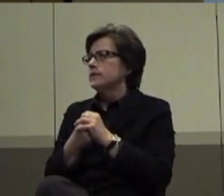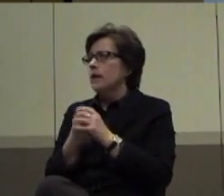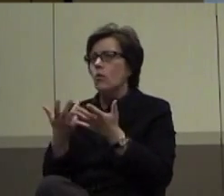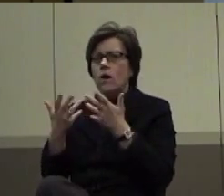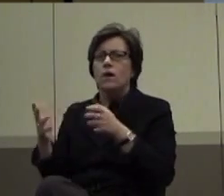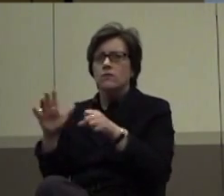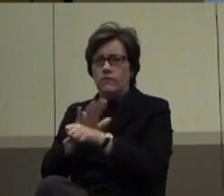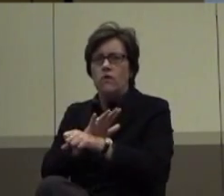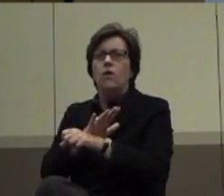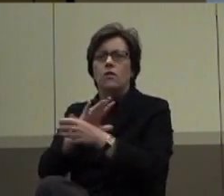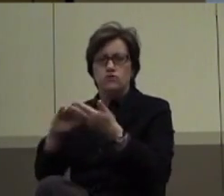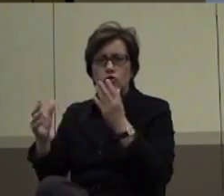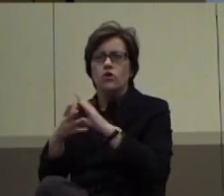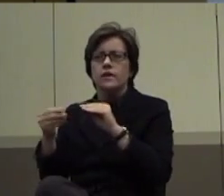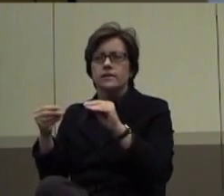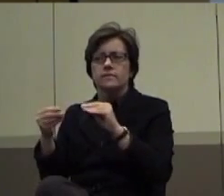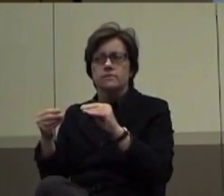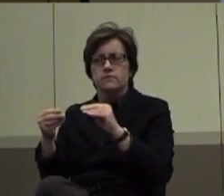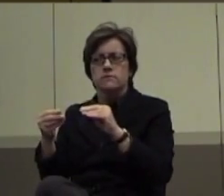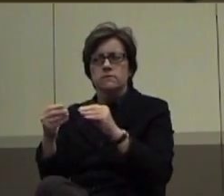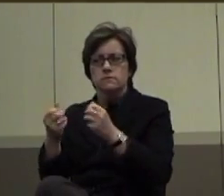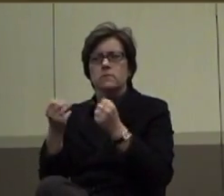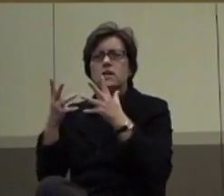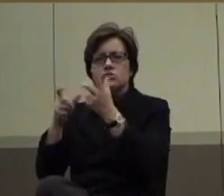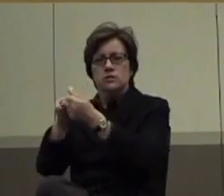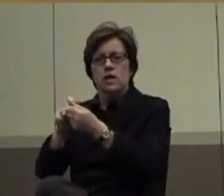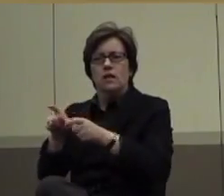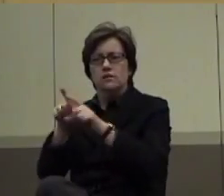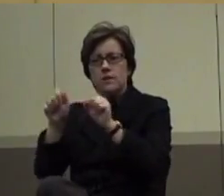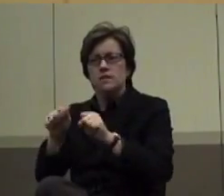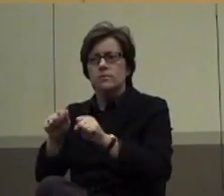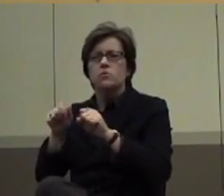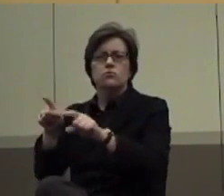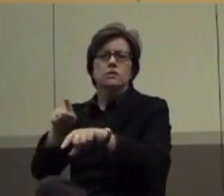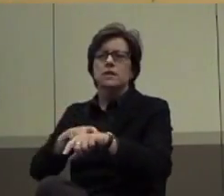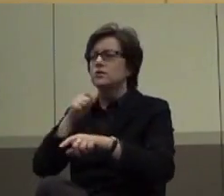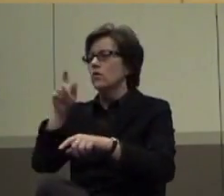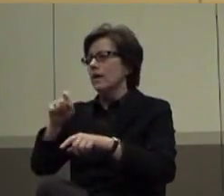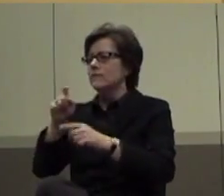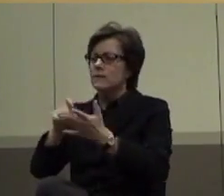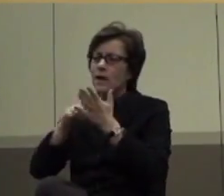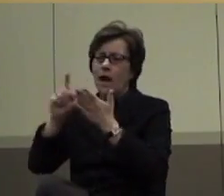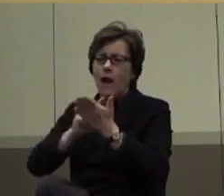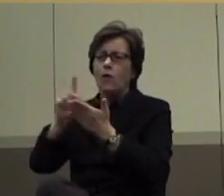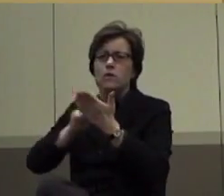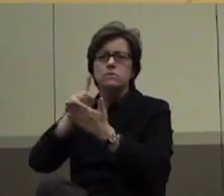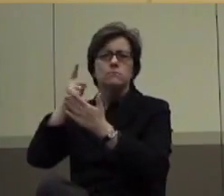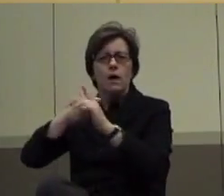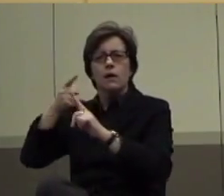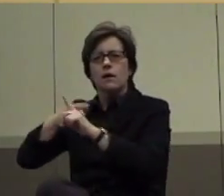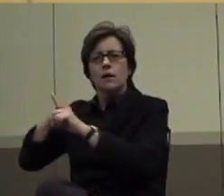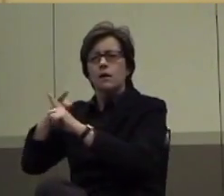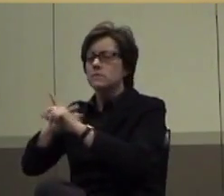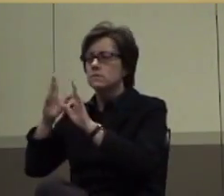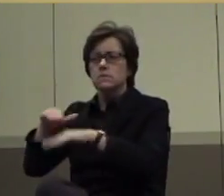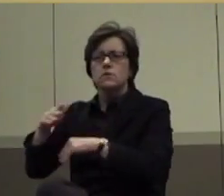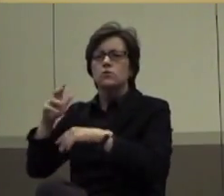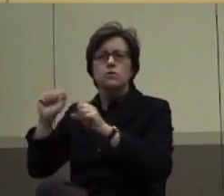possibly can get in the time that I have to do this. This does not have to take hours and months and everything else. This can happen very, very quickly.